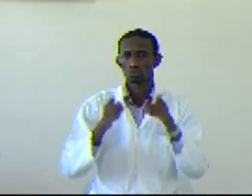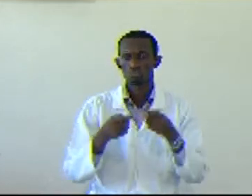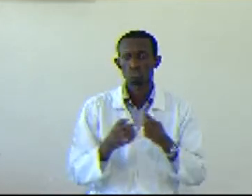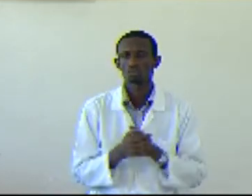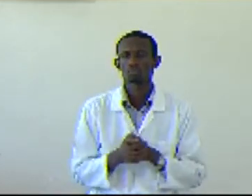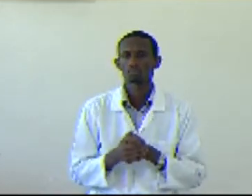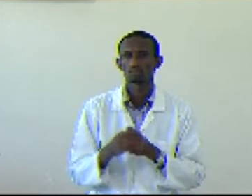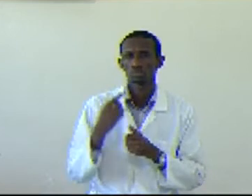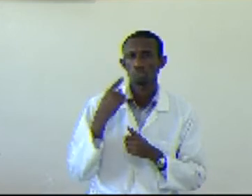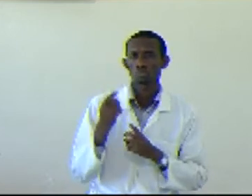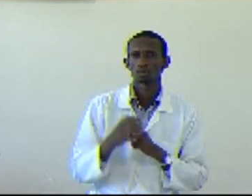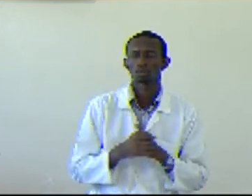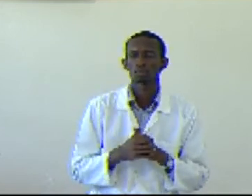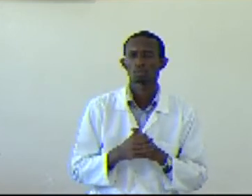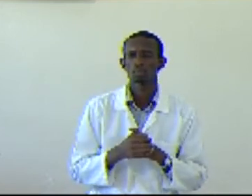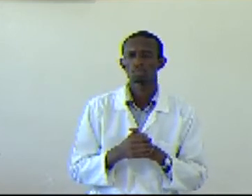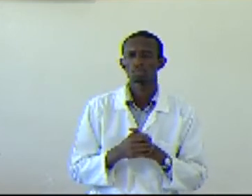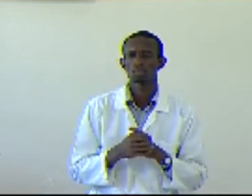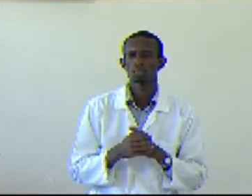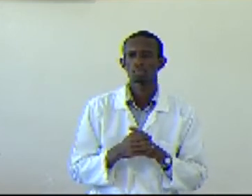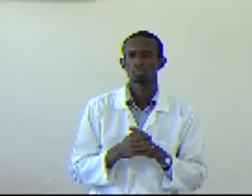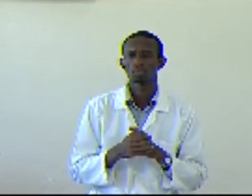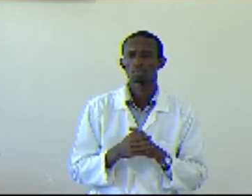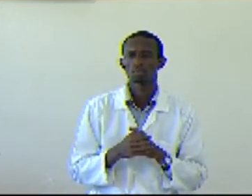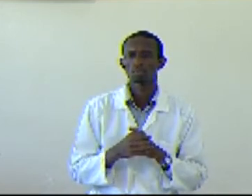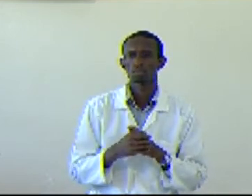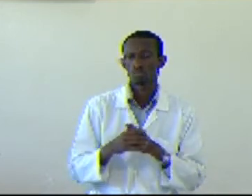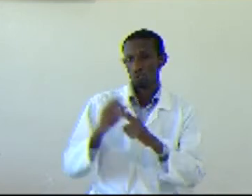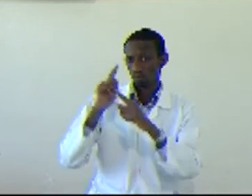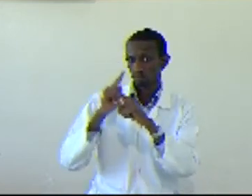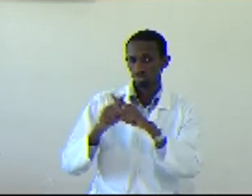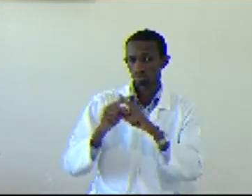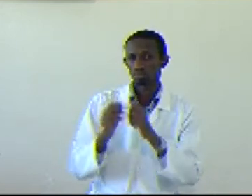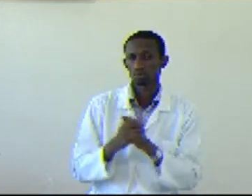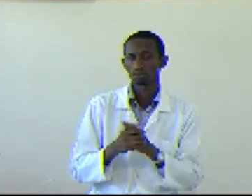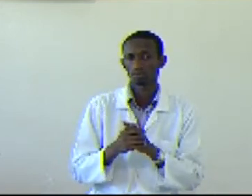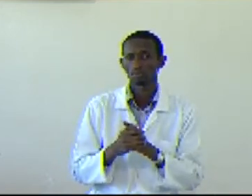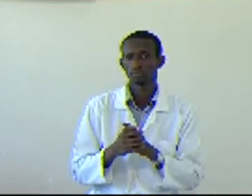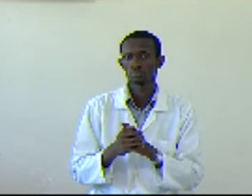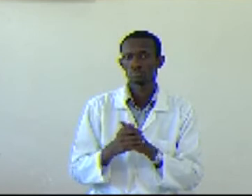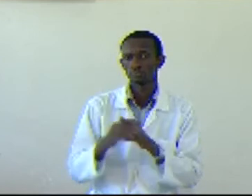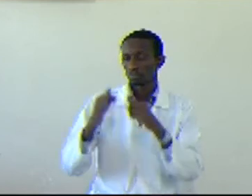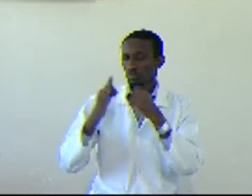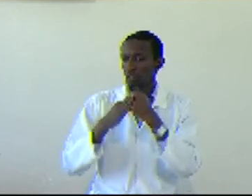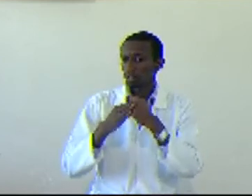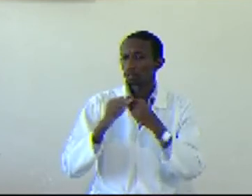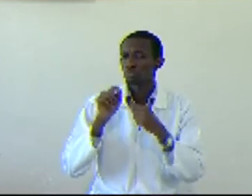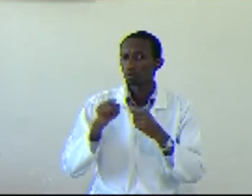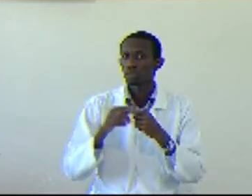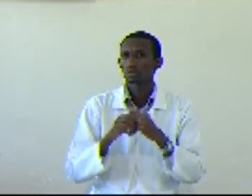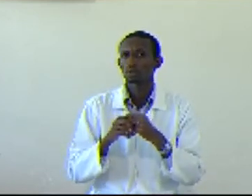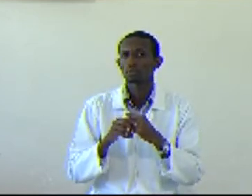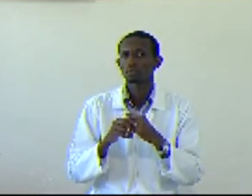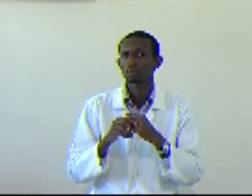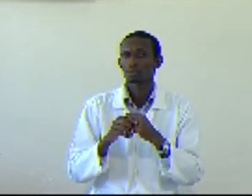we find, and then we multiply that one by 9.5. This is